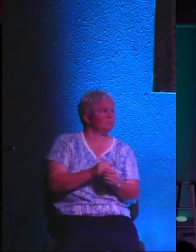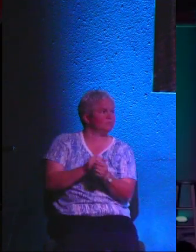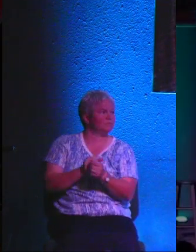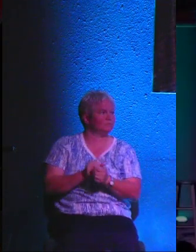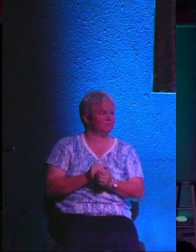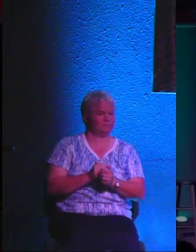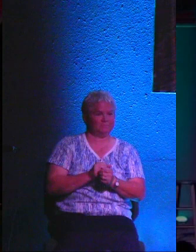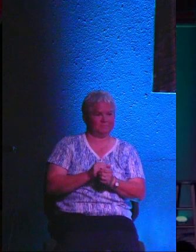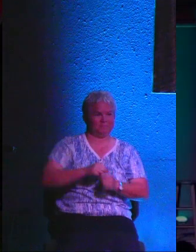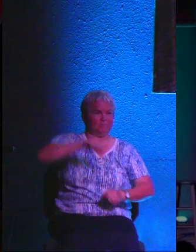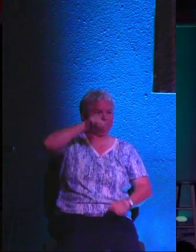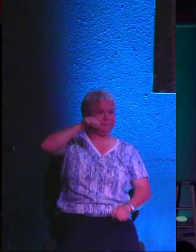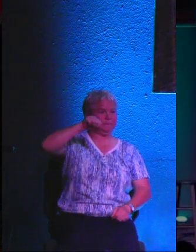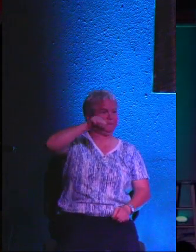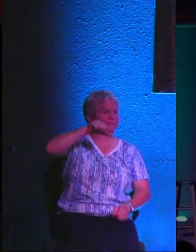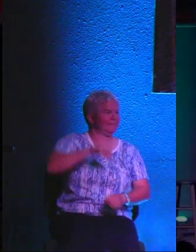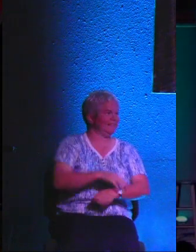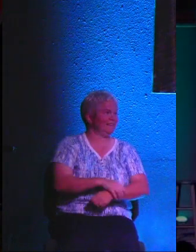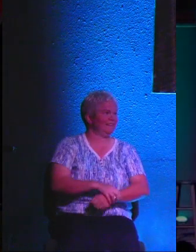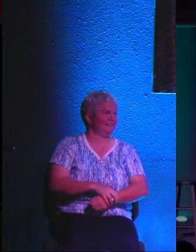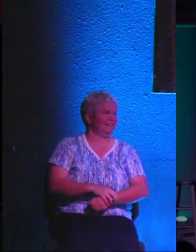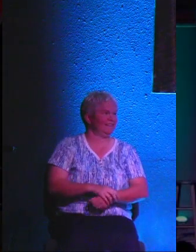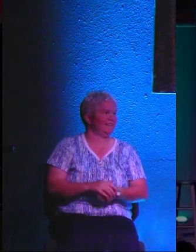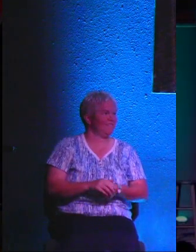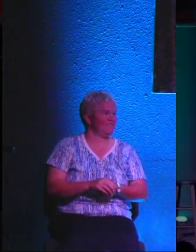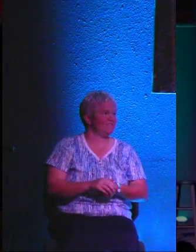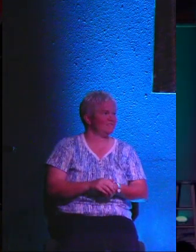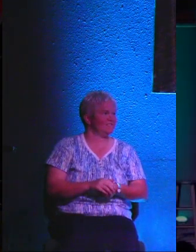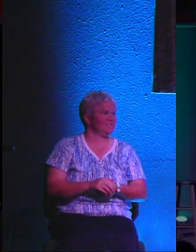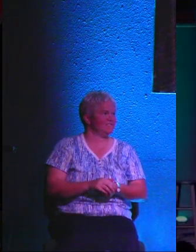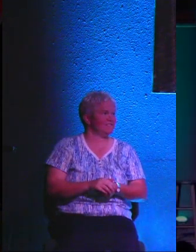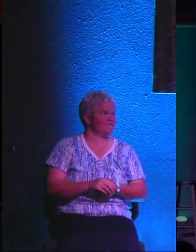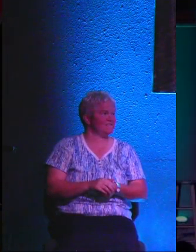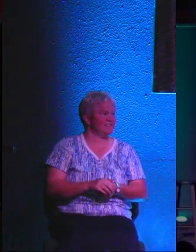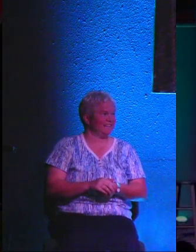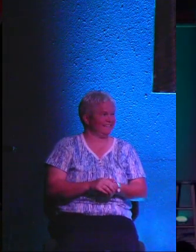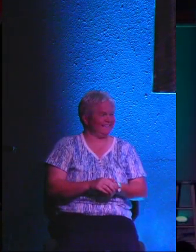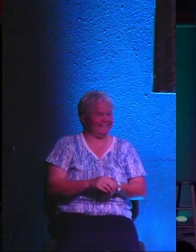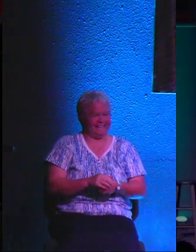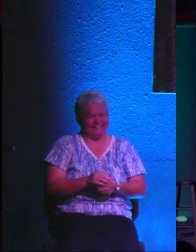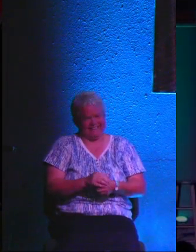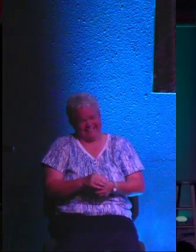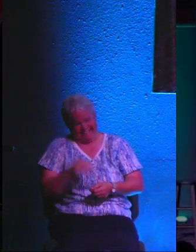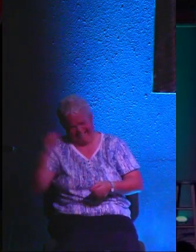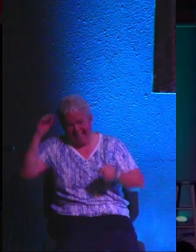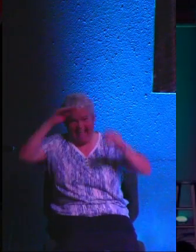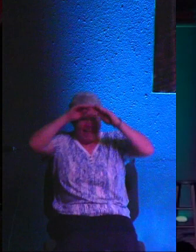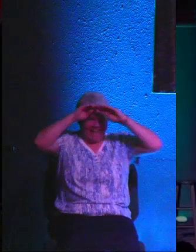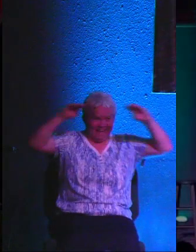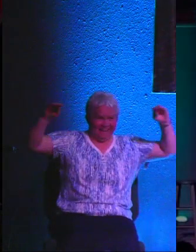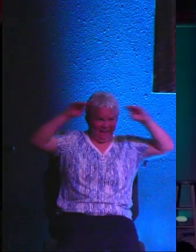He's going to be the mic stand now that it's on. And we're just the same height.